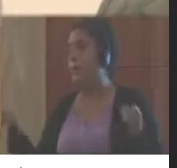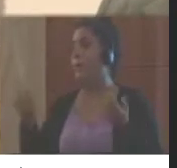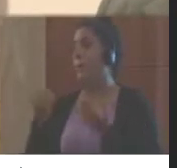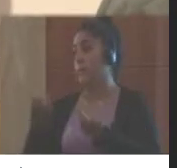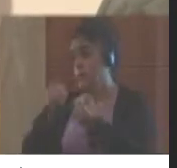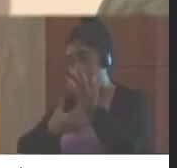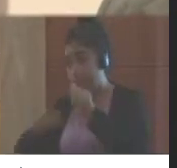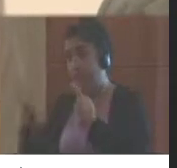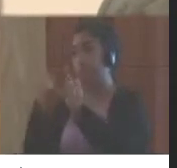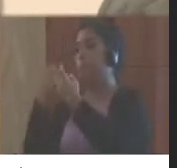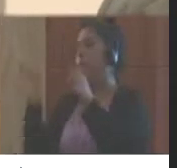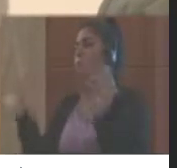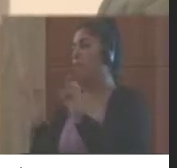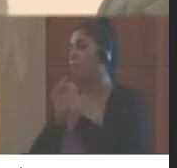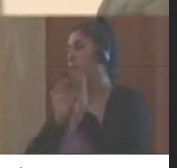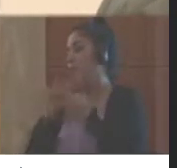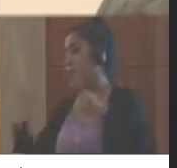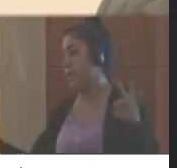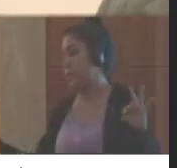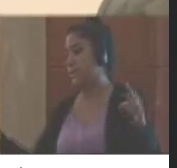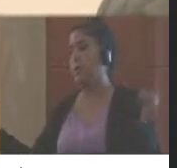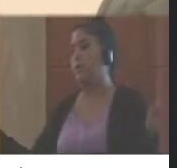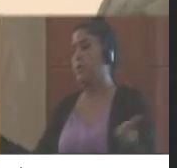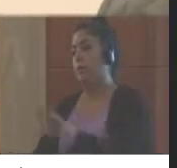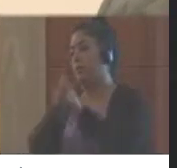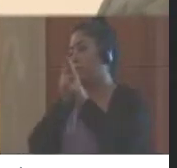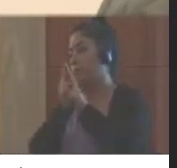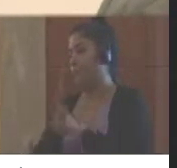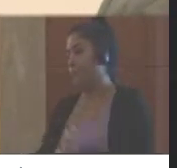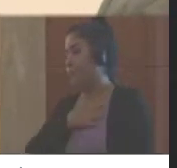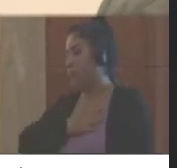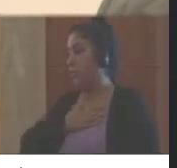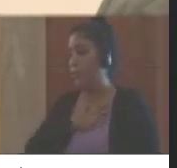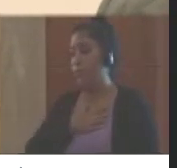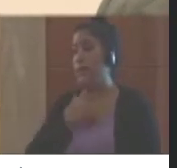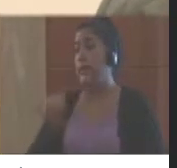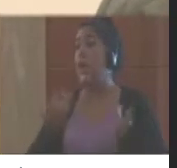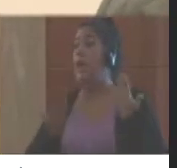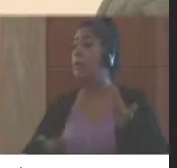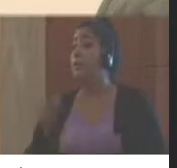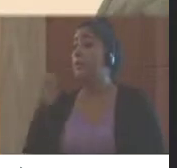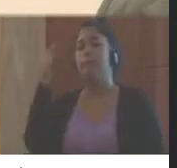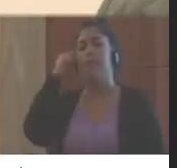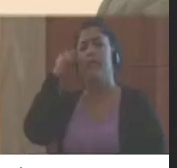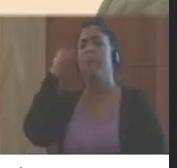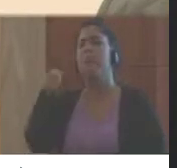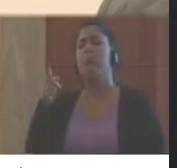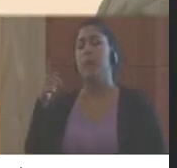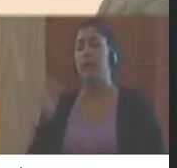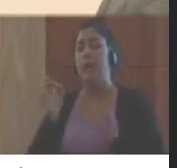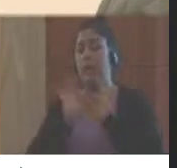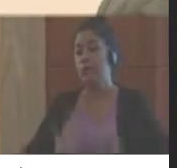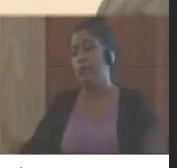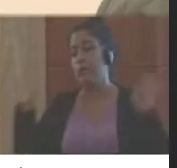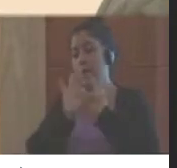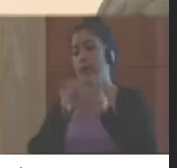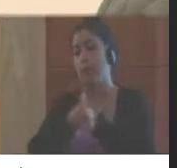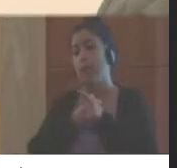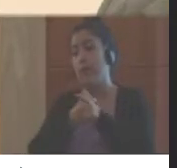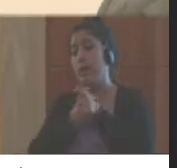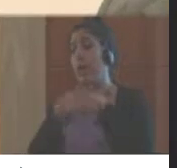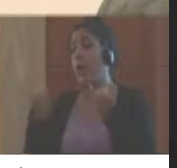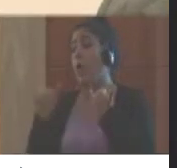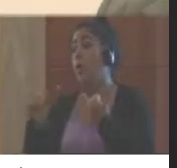I would like to ask each one of you with just one phrase to tell us what each one of your governments will